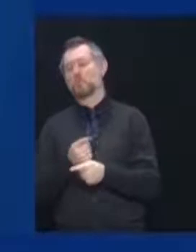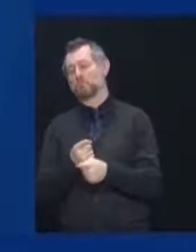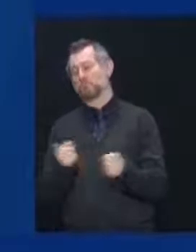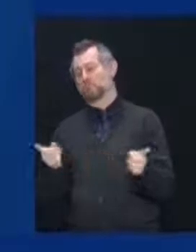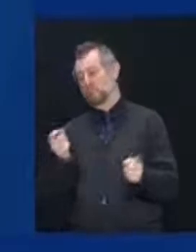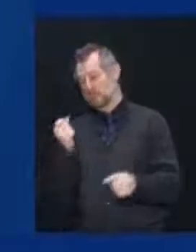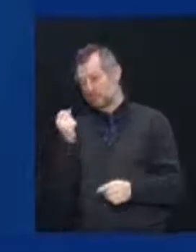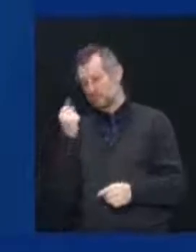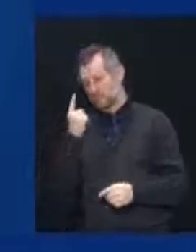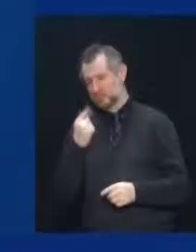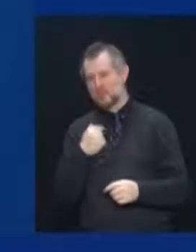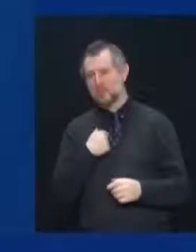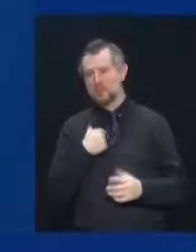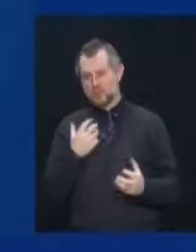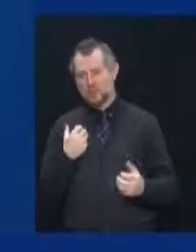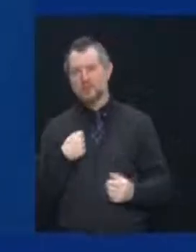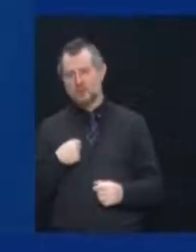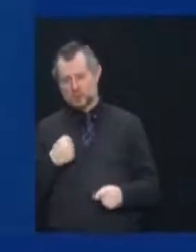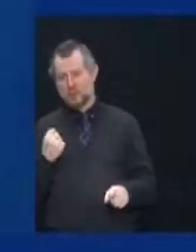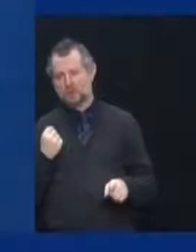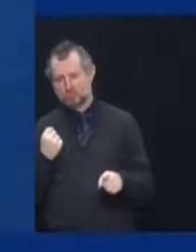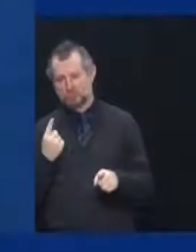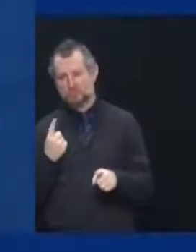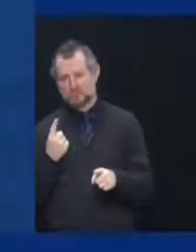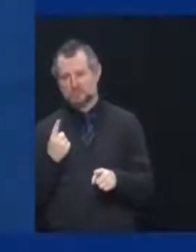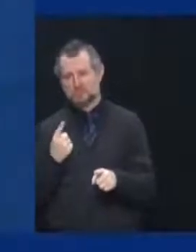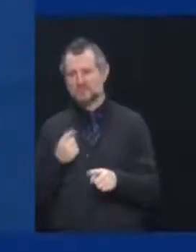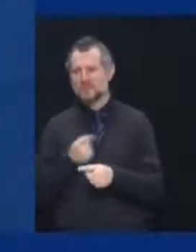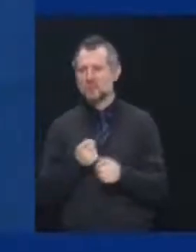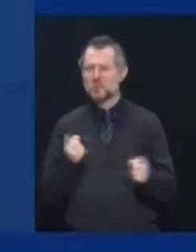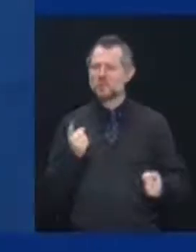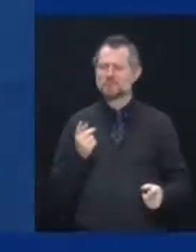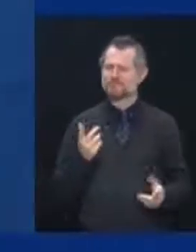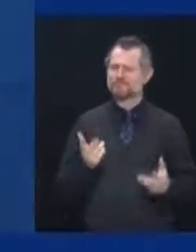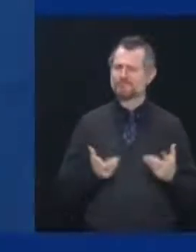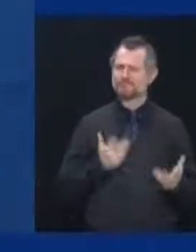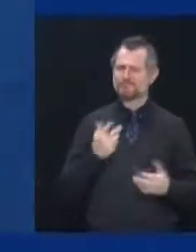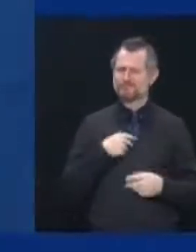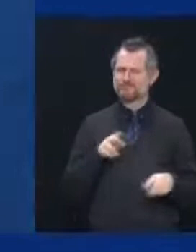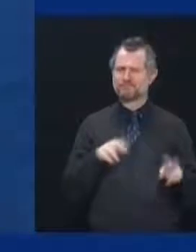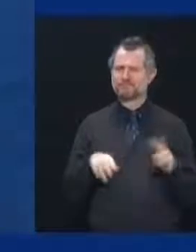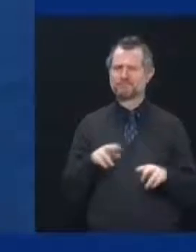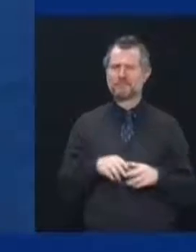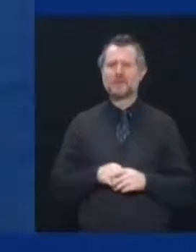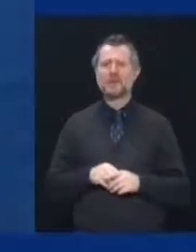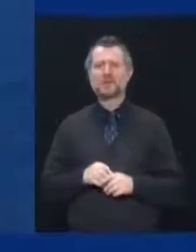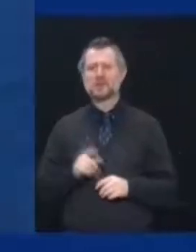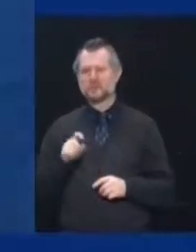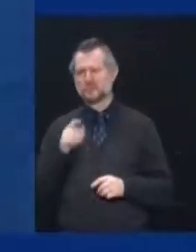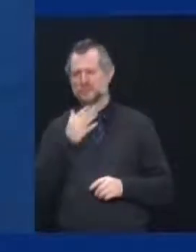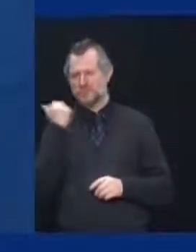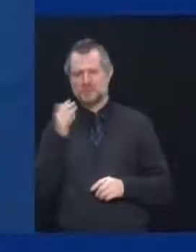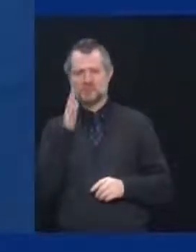for all the individual facilities so they can do better.